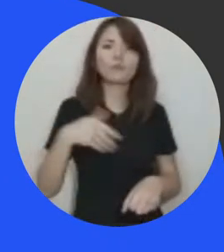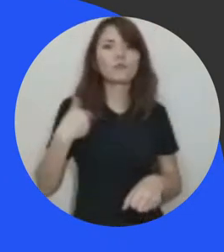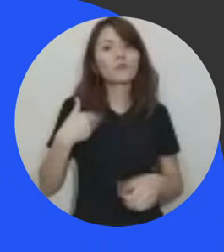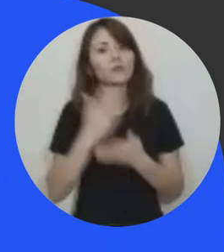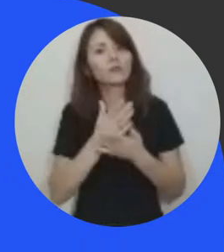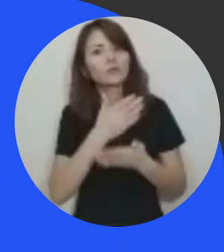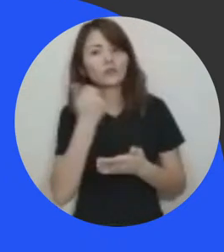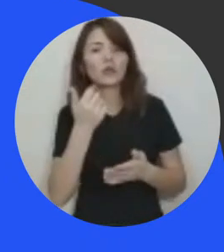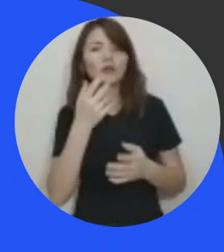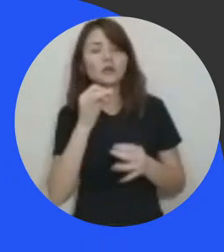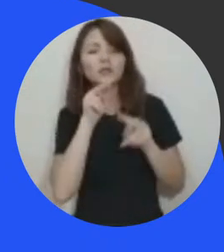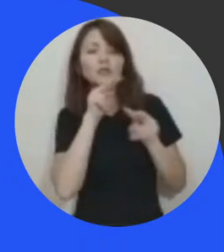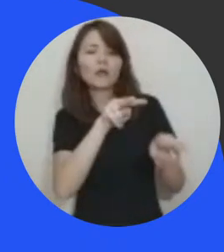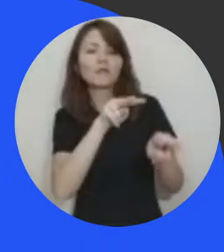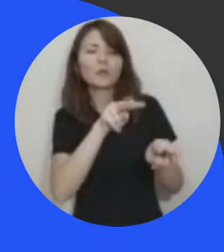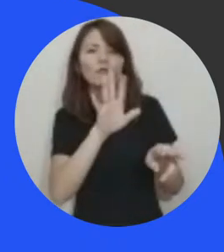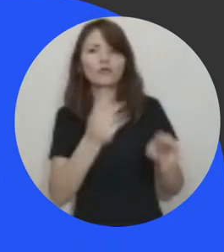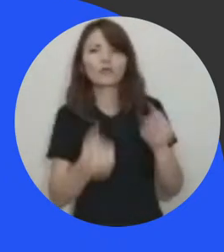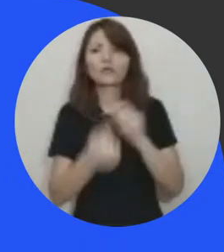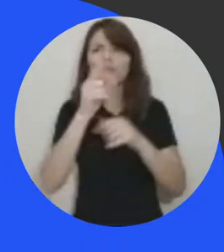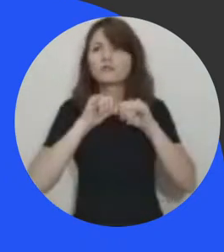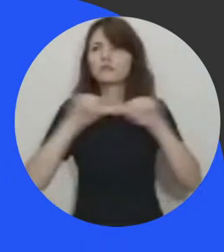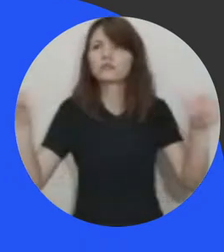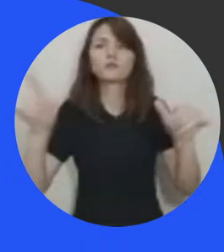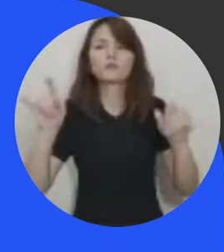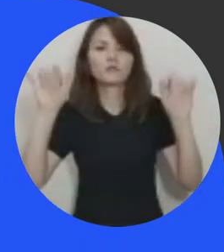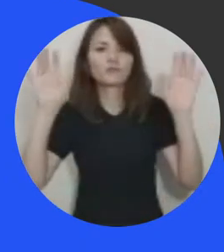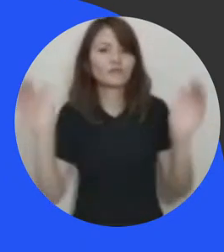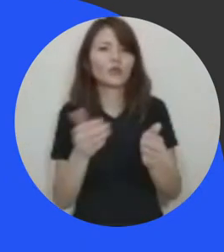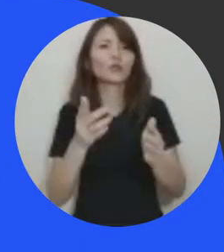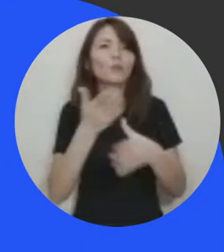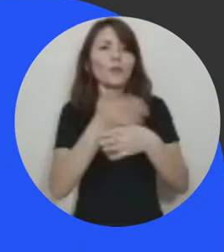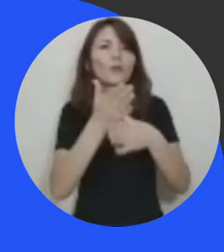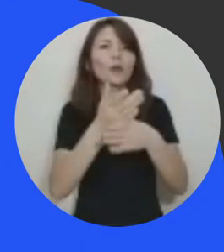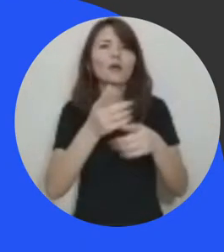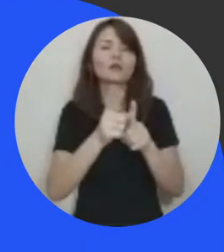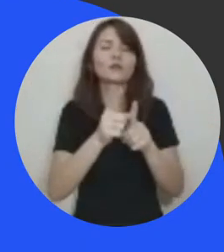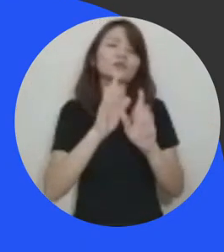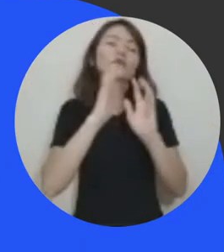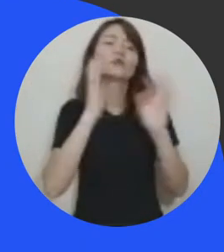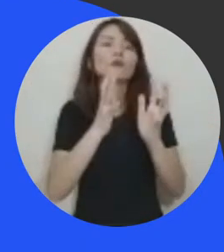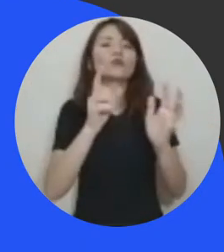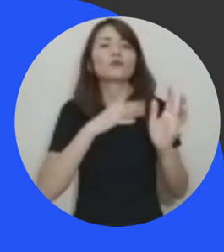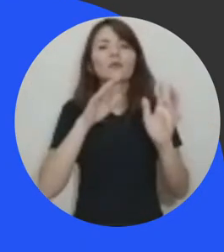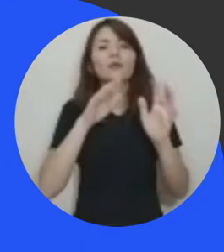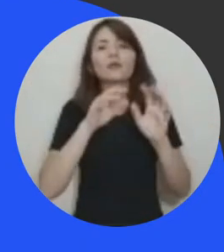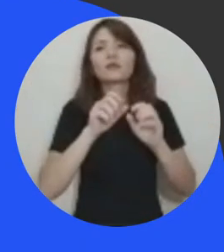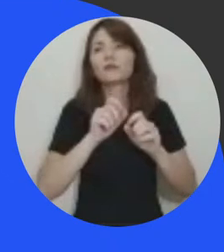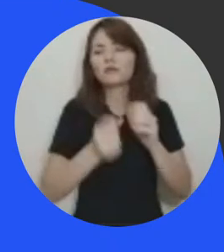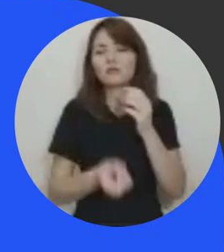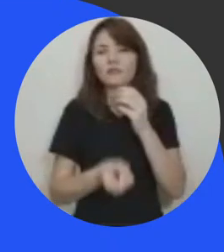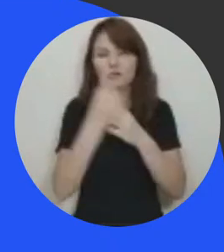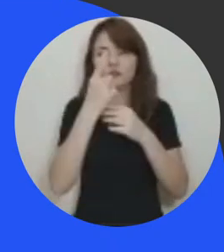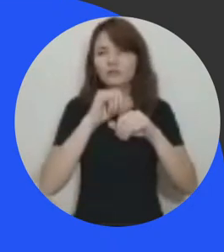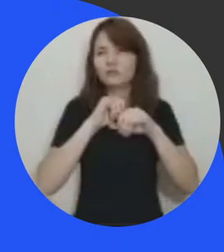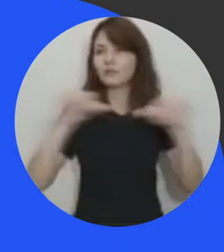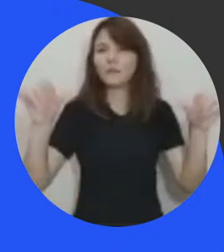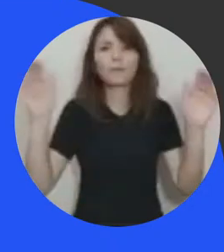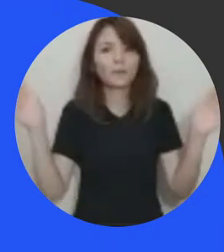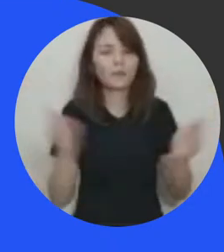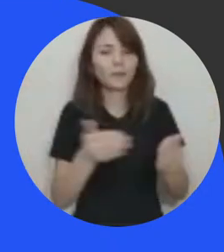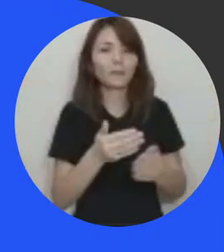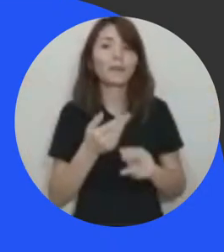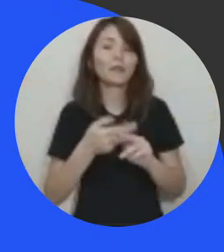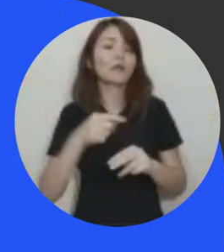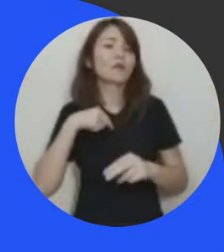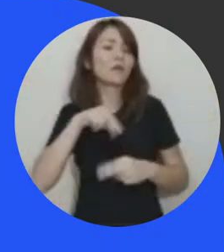help support outbreak response. So where I'm from, so I work in the NHS and at